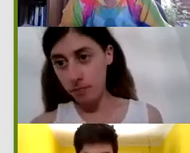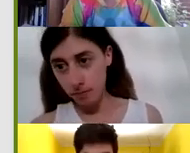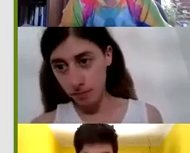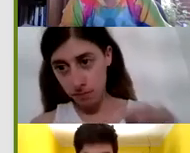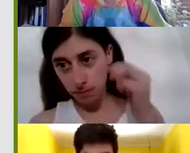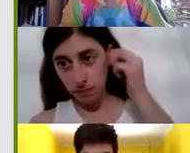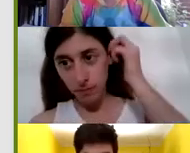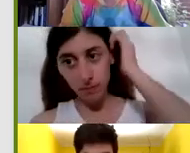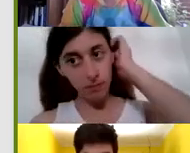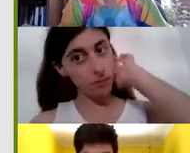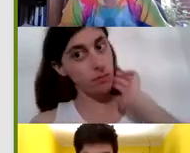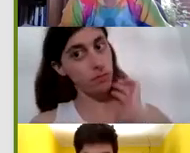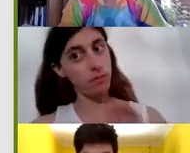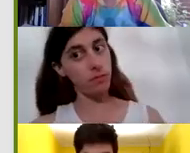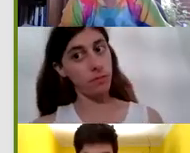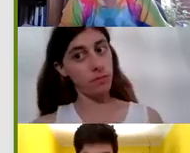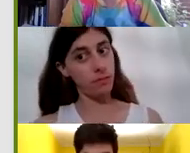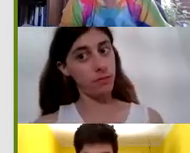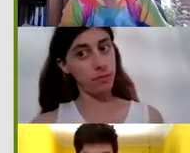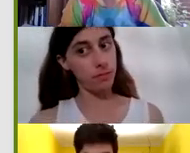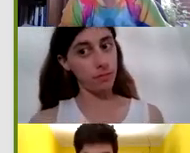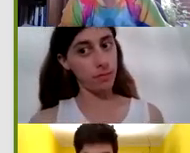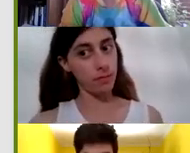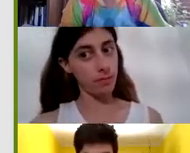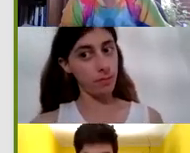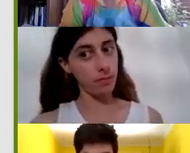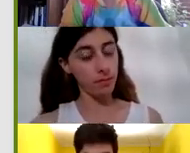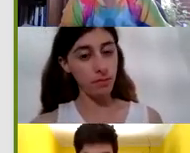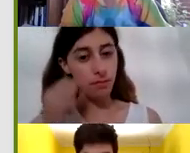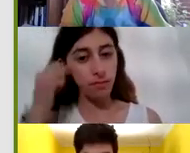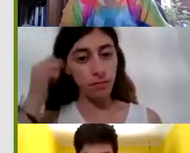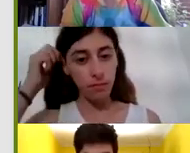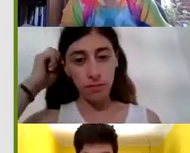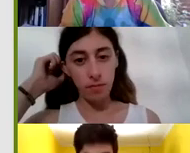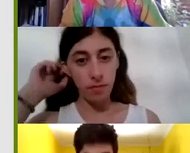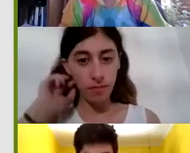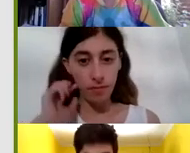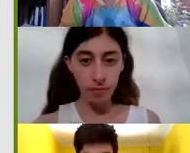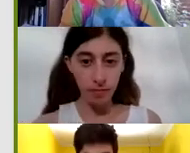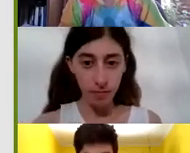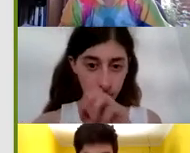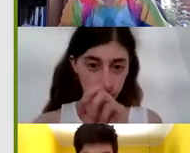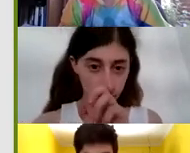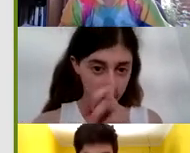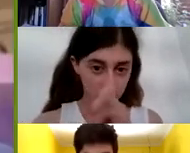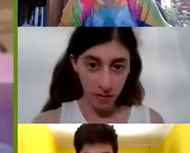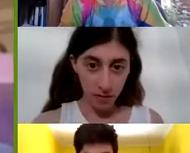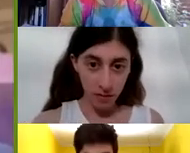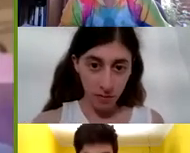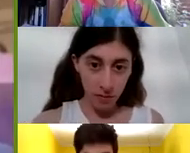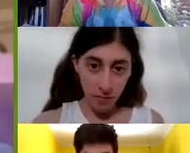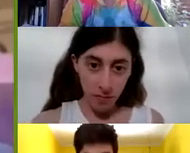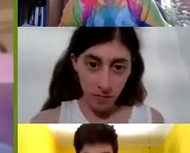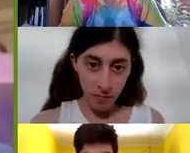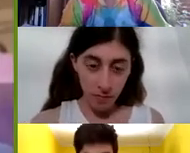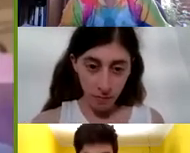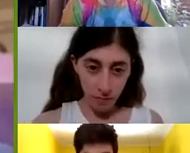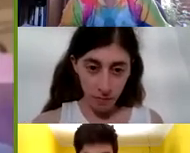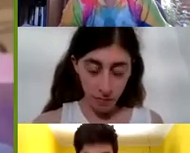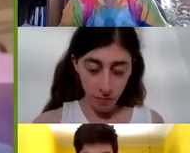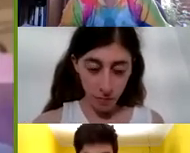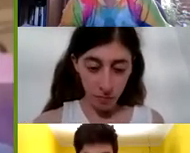It's been produced by this group, by this association. As you can see on screen, this is one of